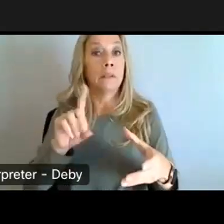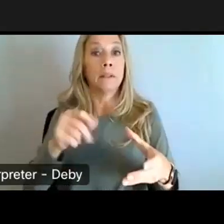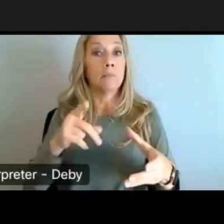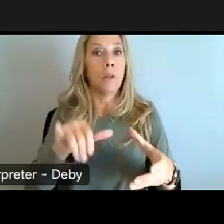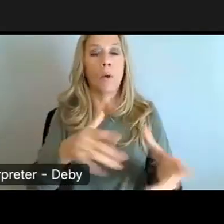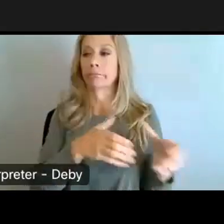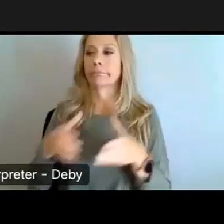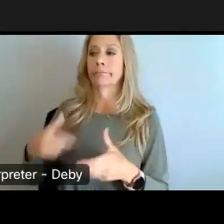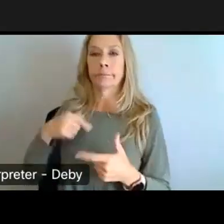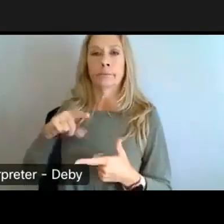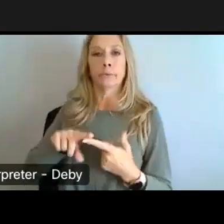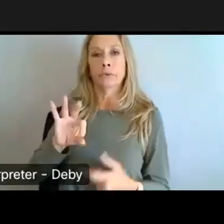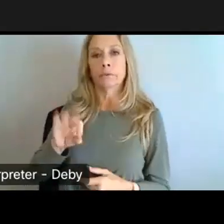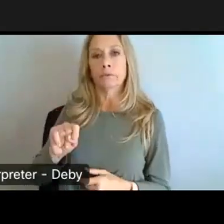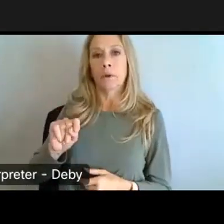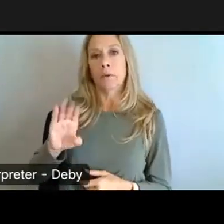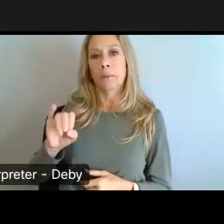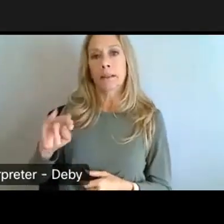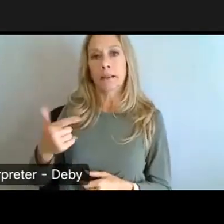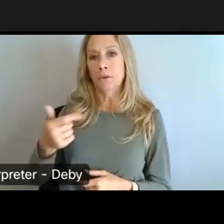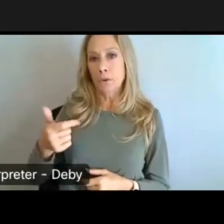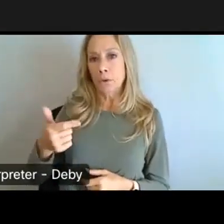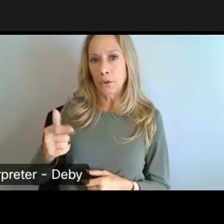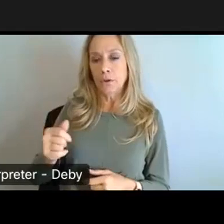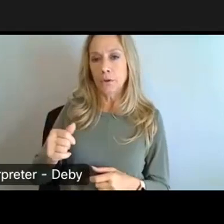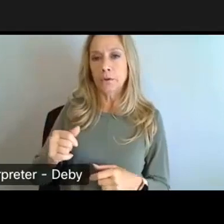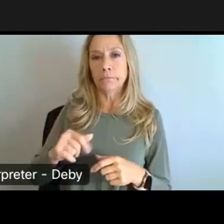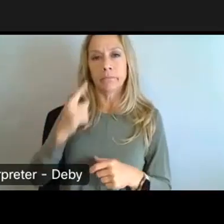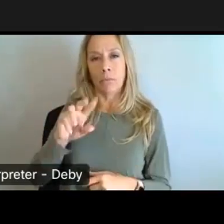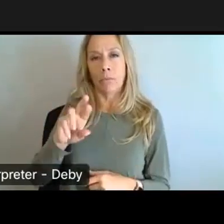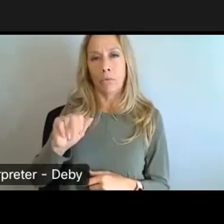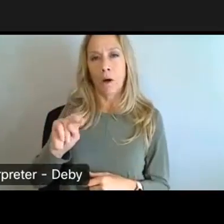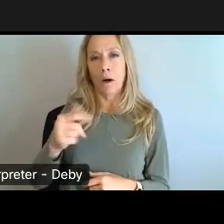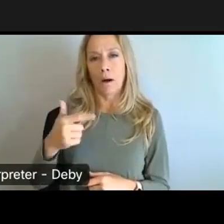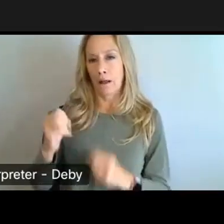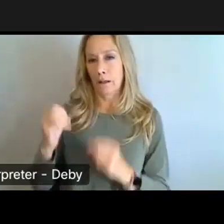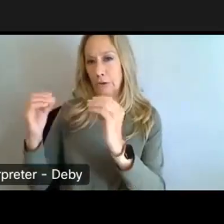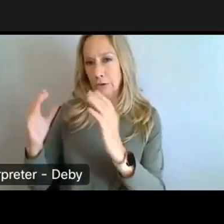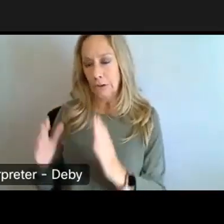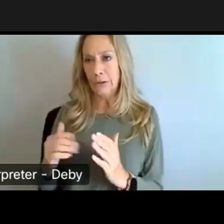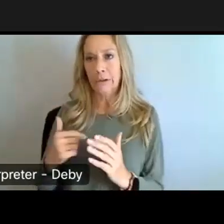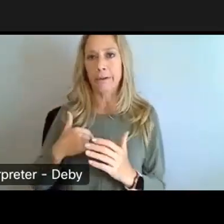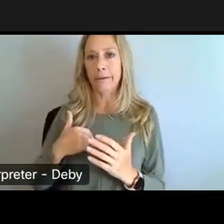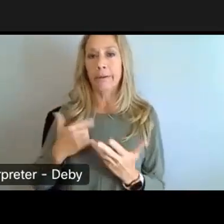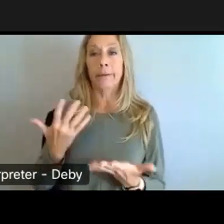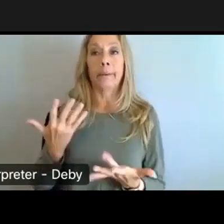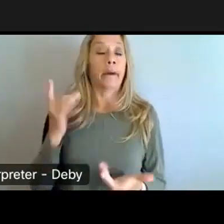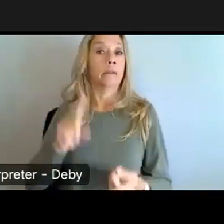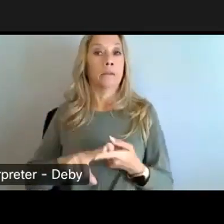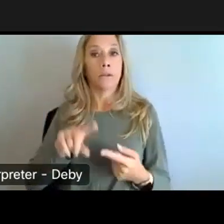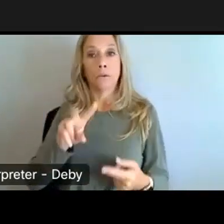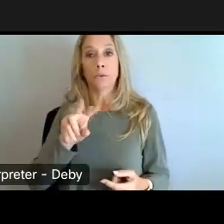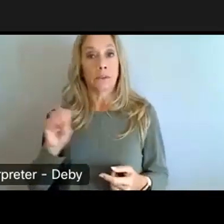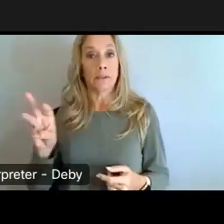Fort Benning, Georgia, to be a ranger instructor. And I didn't get my first chance to deploy until